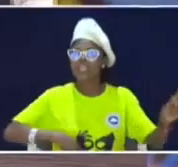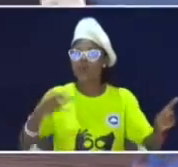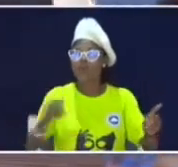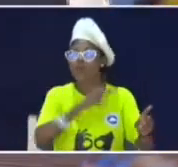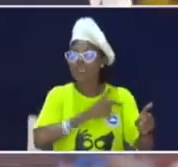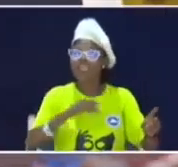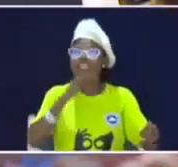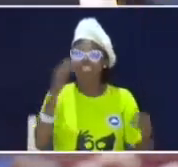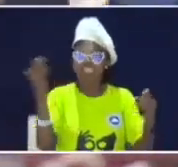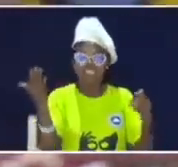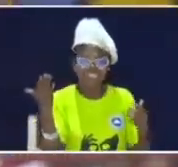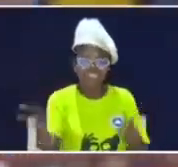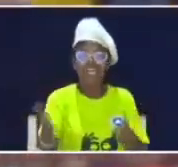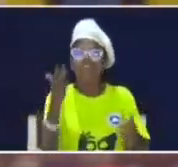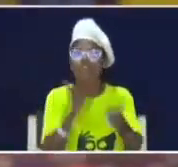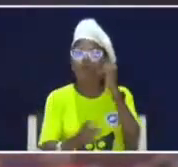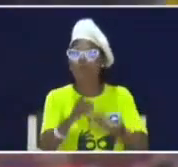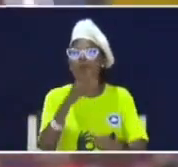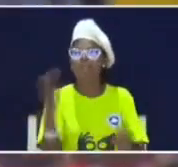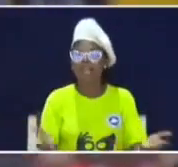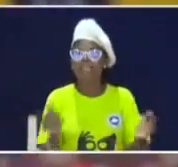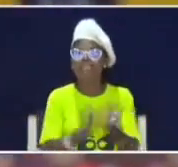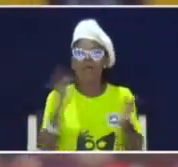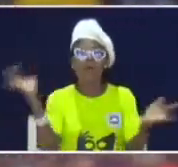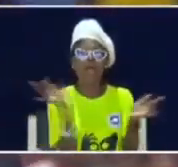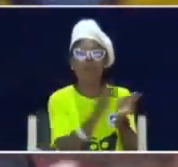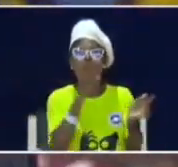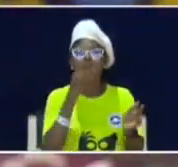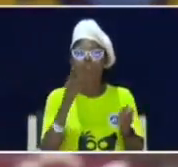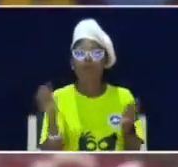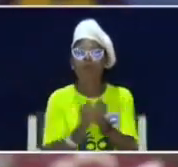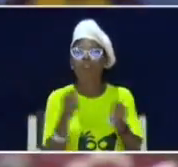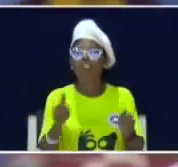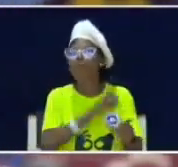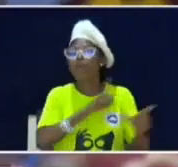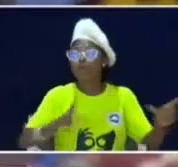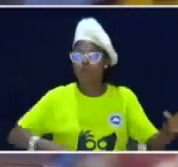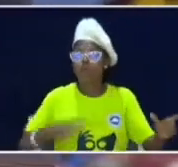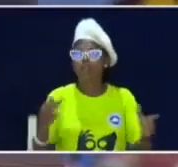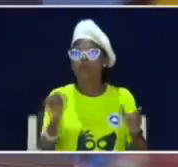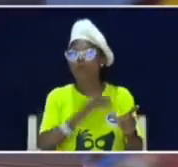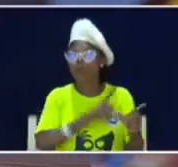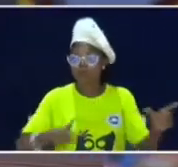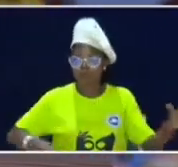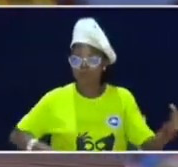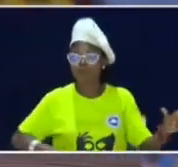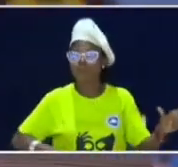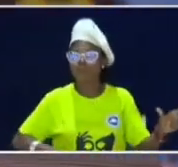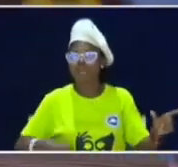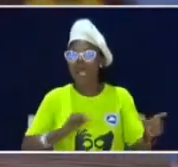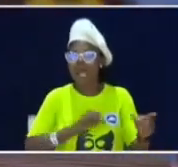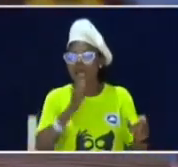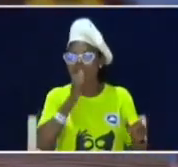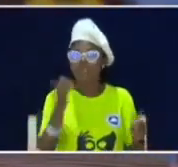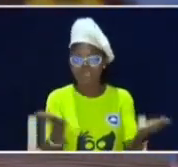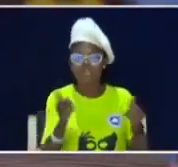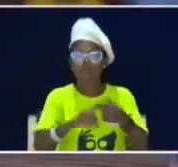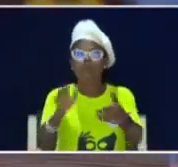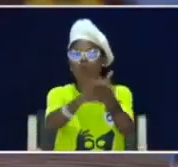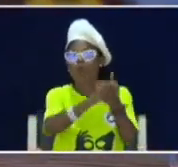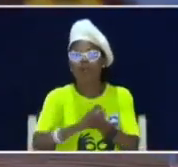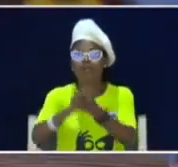here tonight that will have a contact with the Lord of Lords? If you are here tonight, I congratulate you.